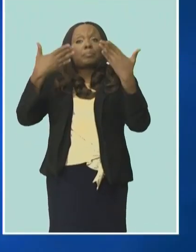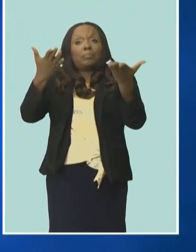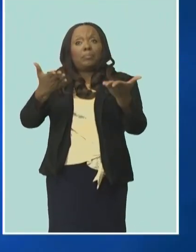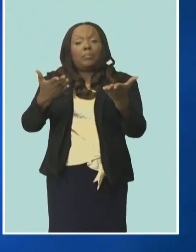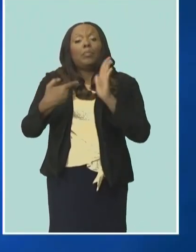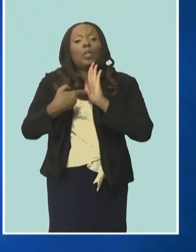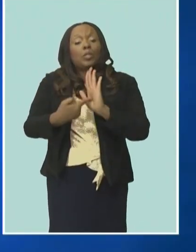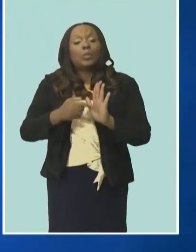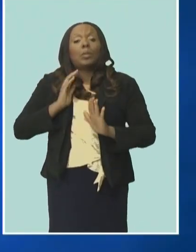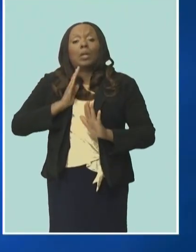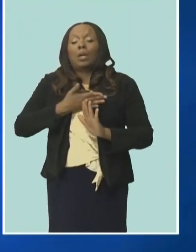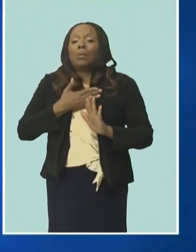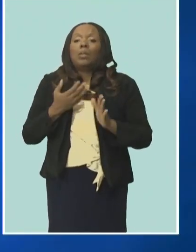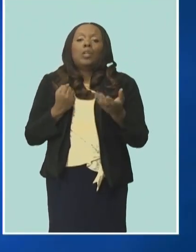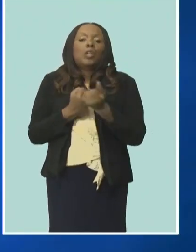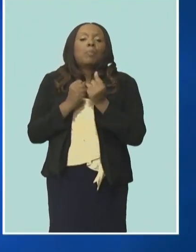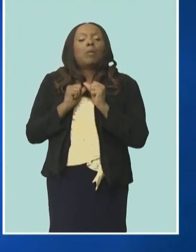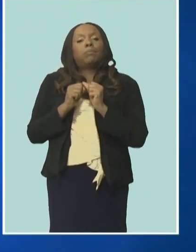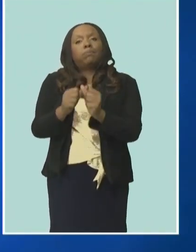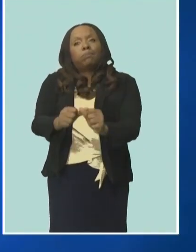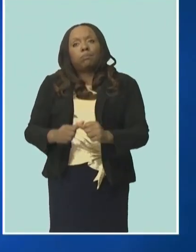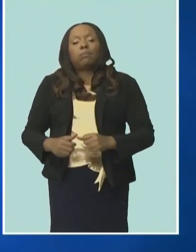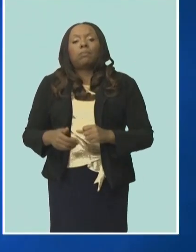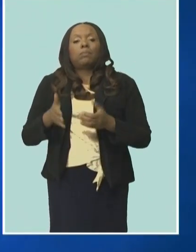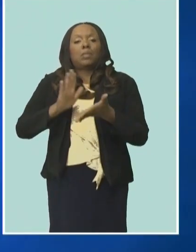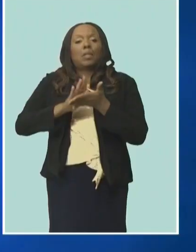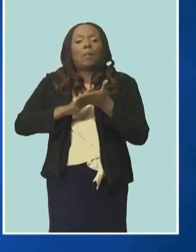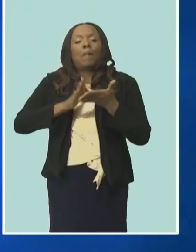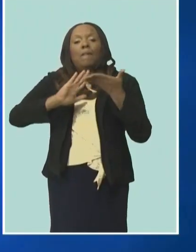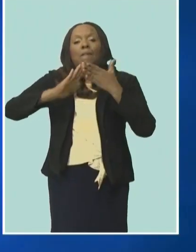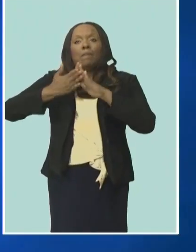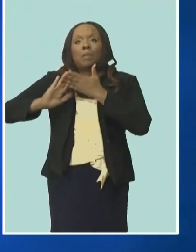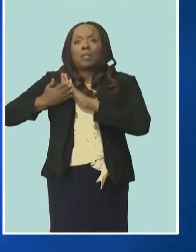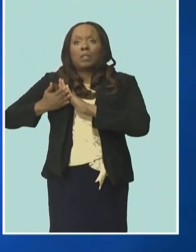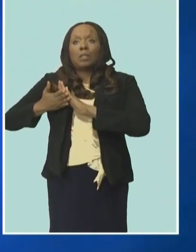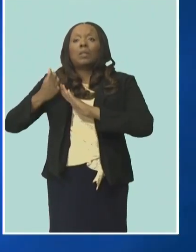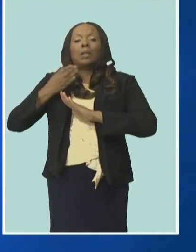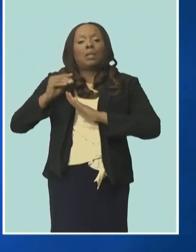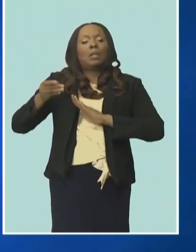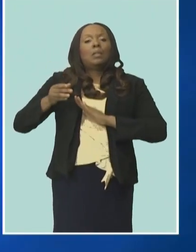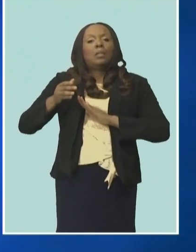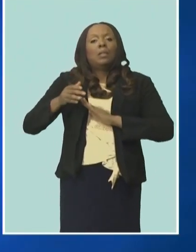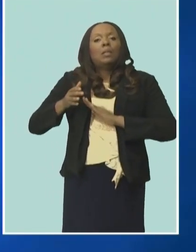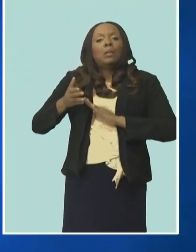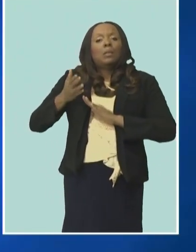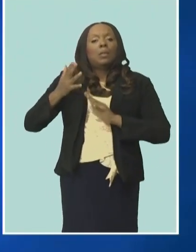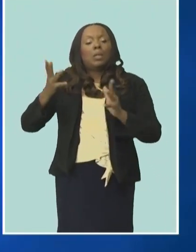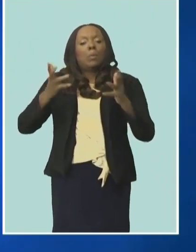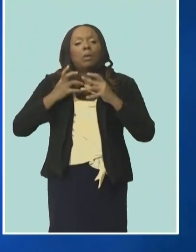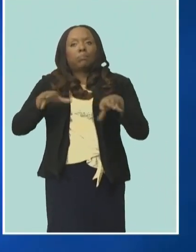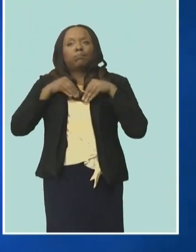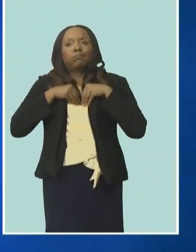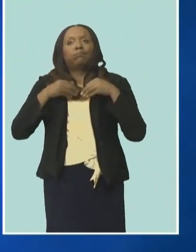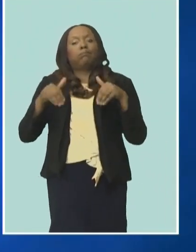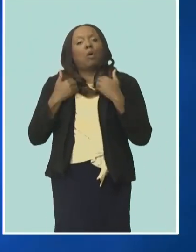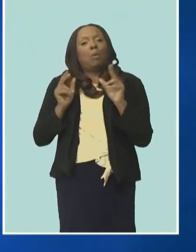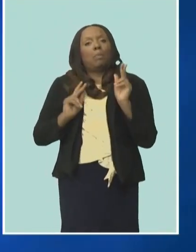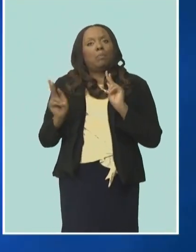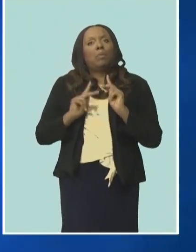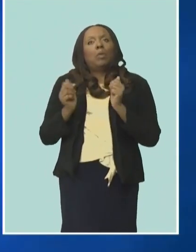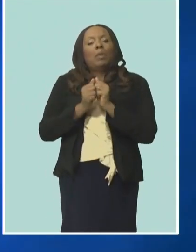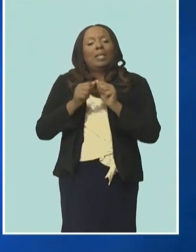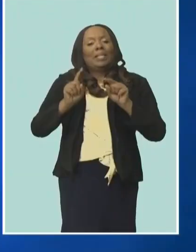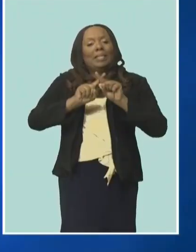ongoing support for the well-being of the school community and our overall commitment to embrace young people with